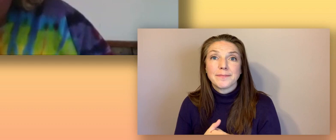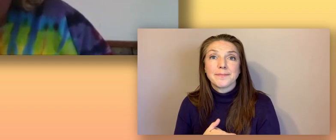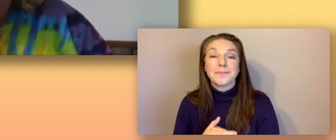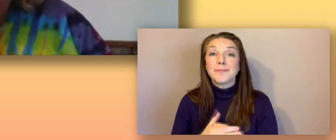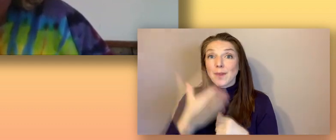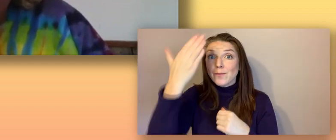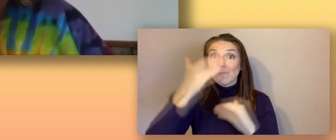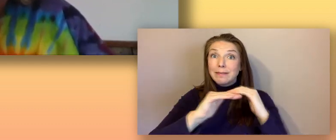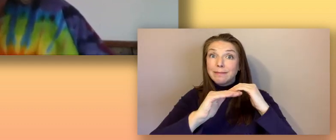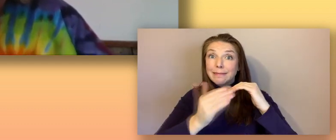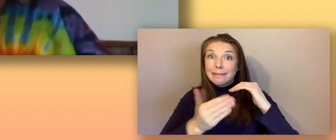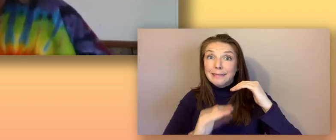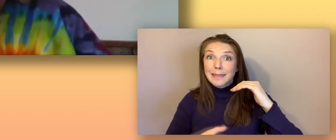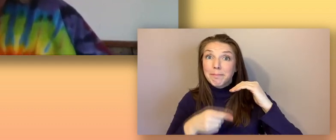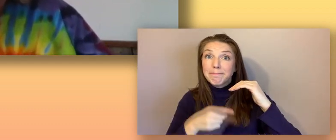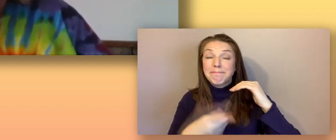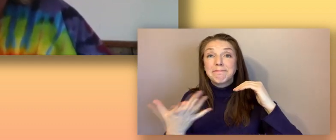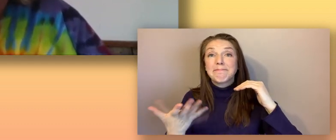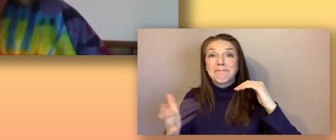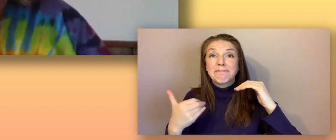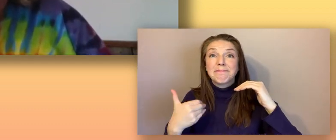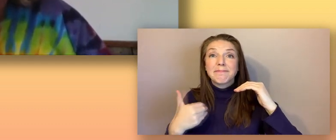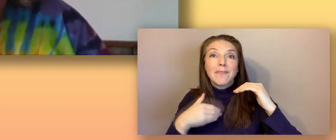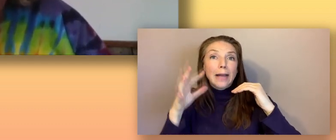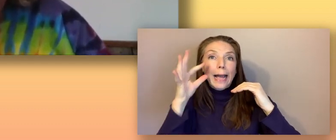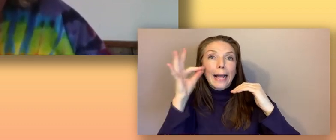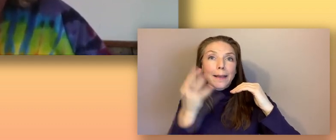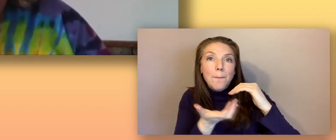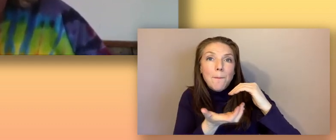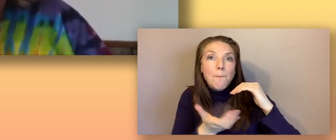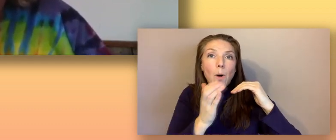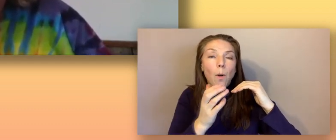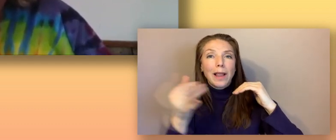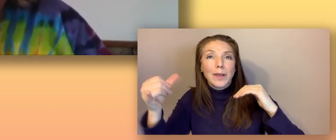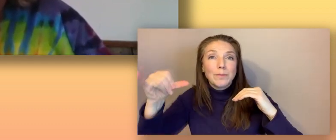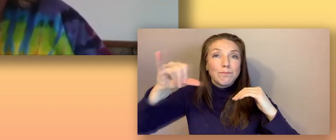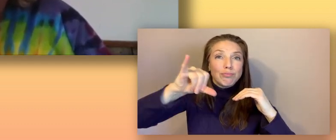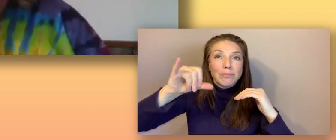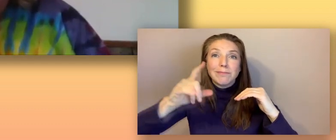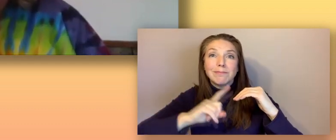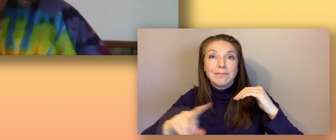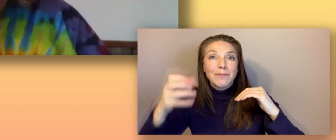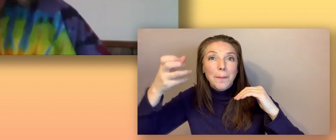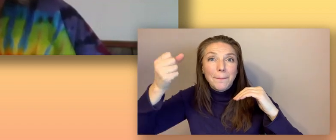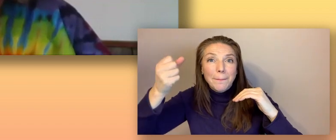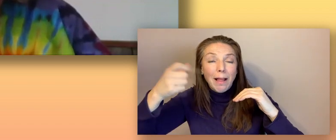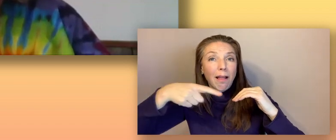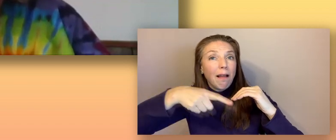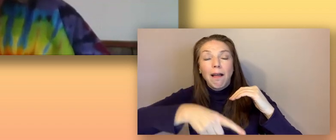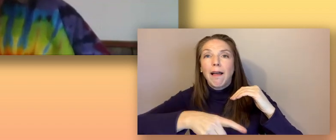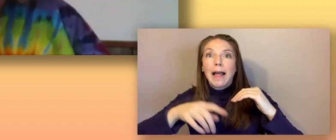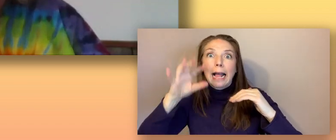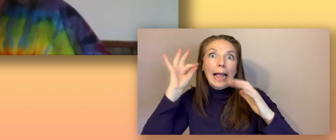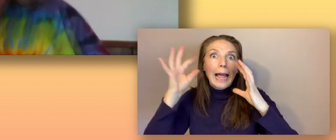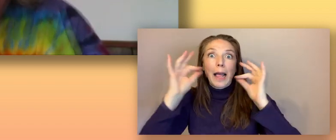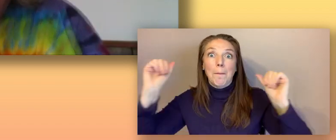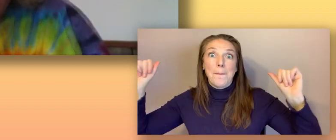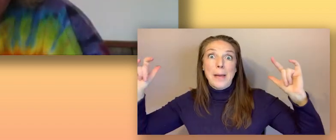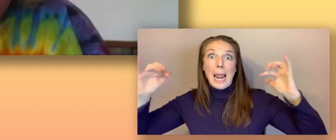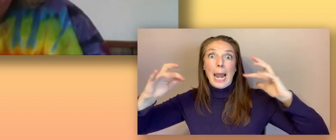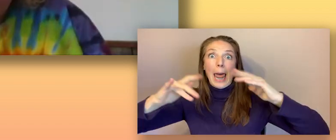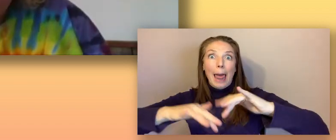that Grandpa would slush some fresh warm milk into, and then all kinds of the barn cats would come running to get a